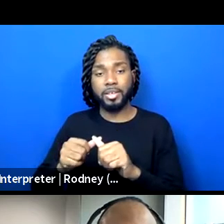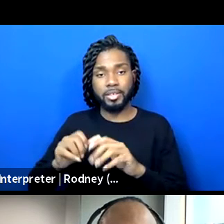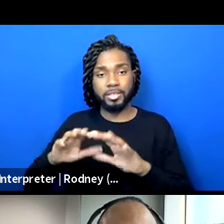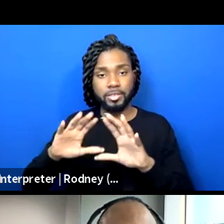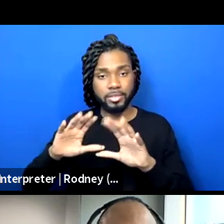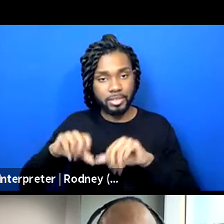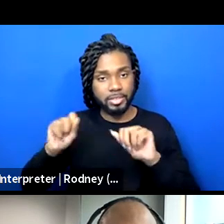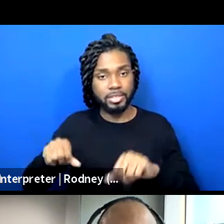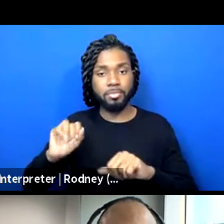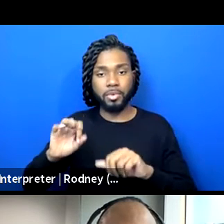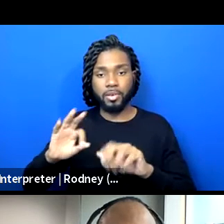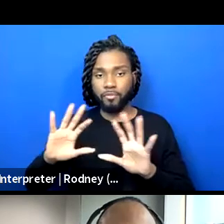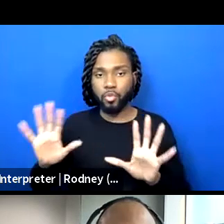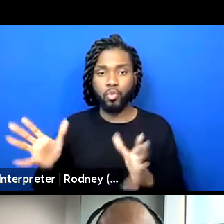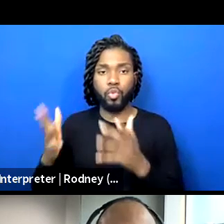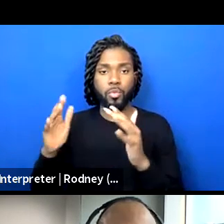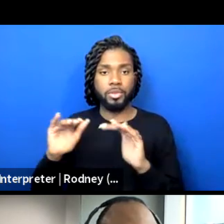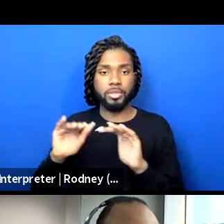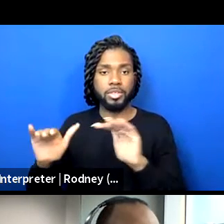So building knowledge.